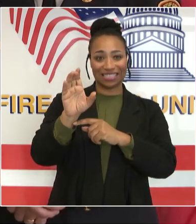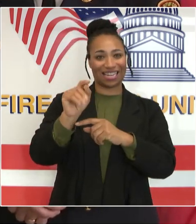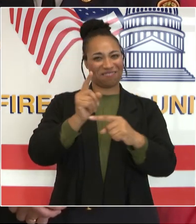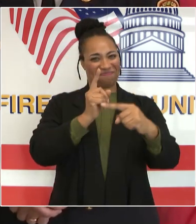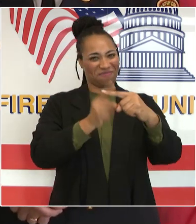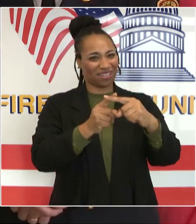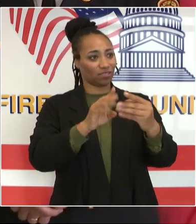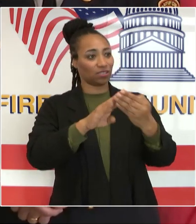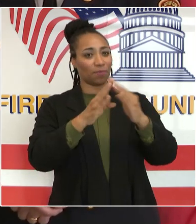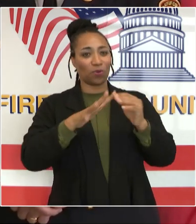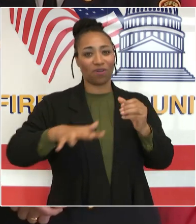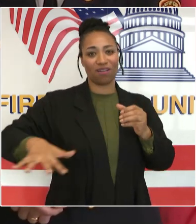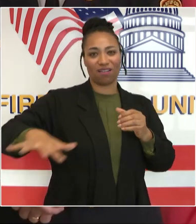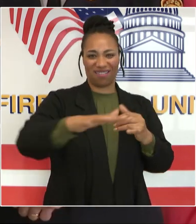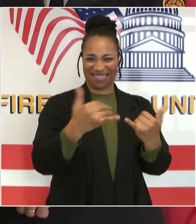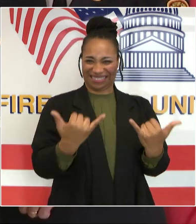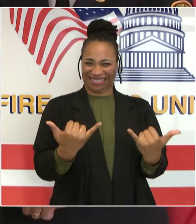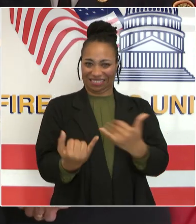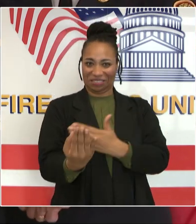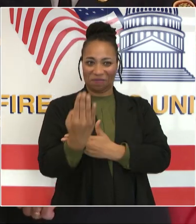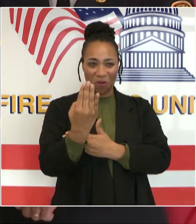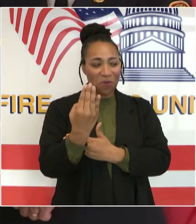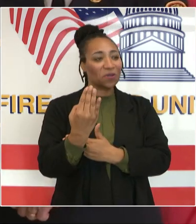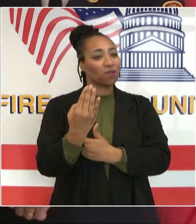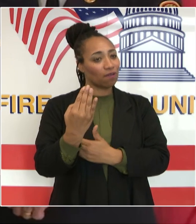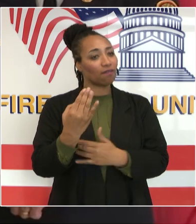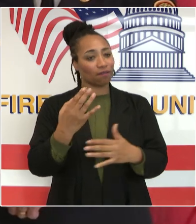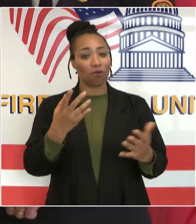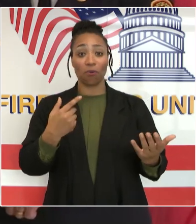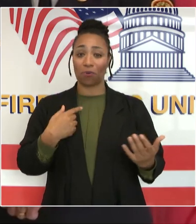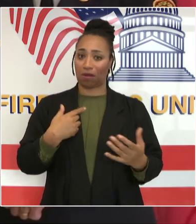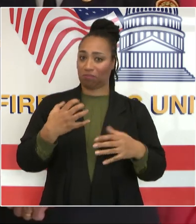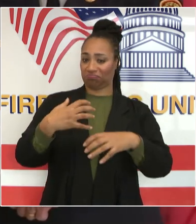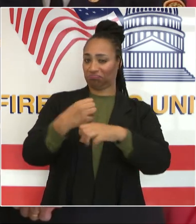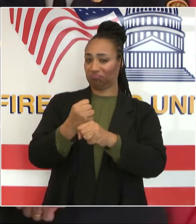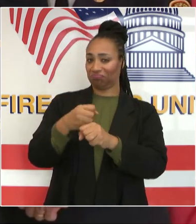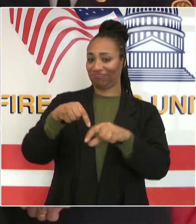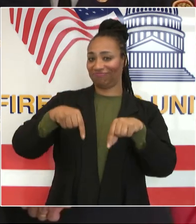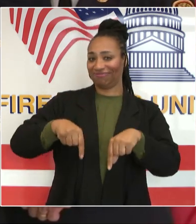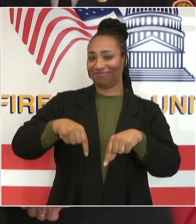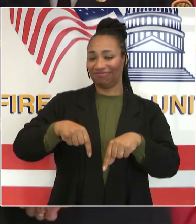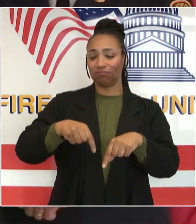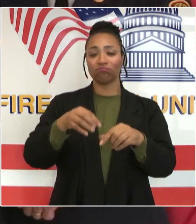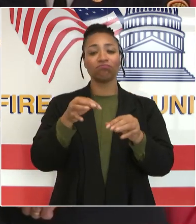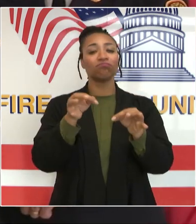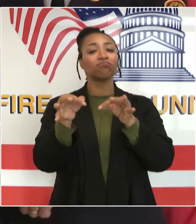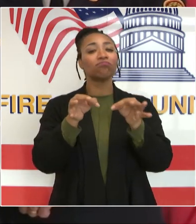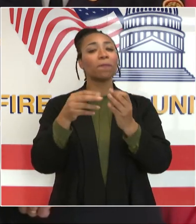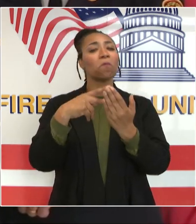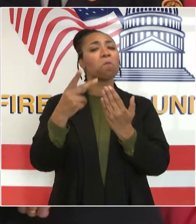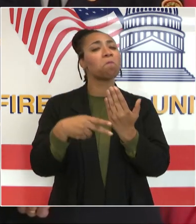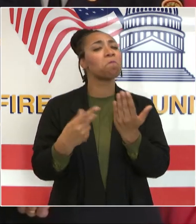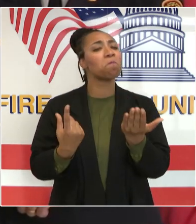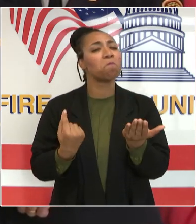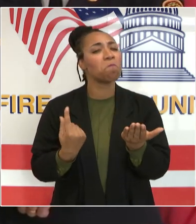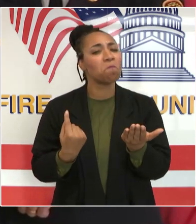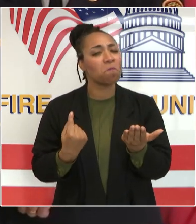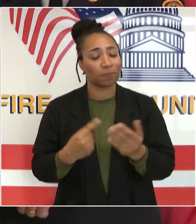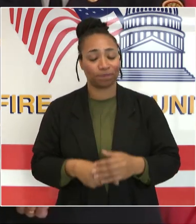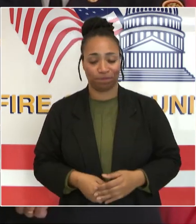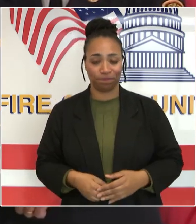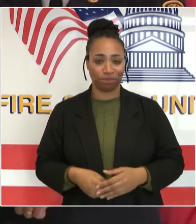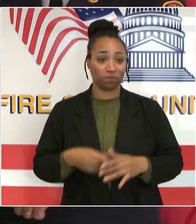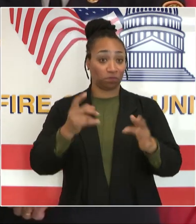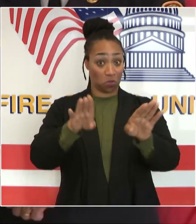of how the program will work. The paramedic program housed at our UDC Community College will be open to current